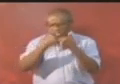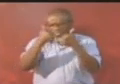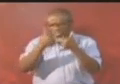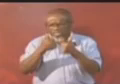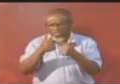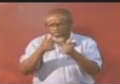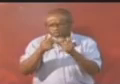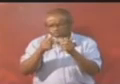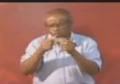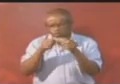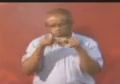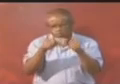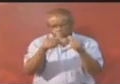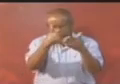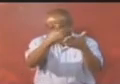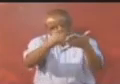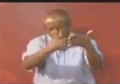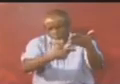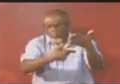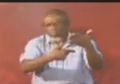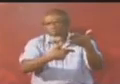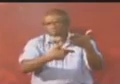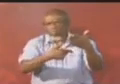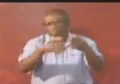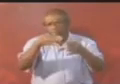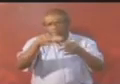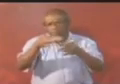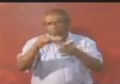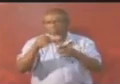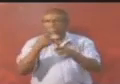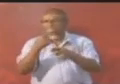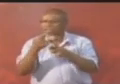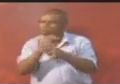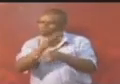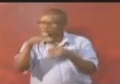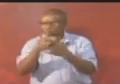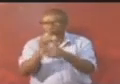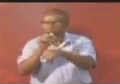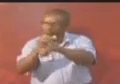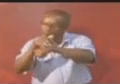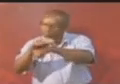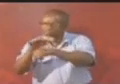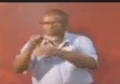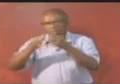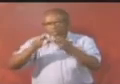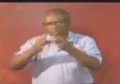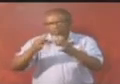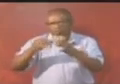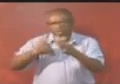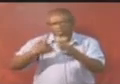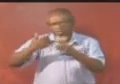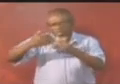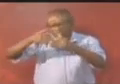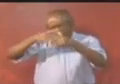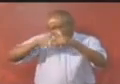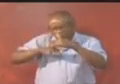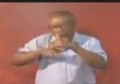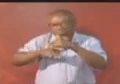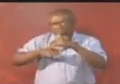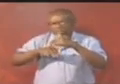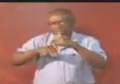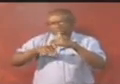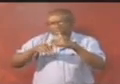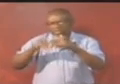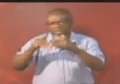every individual, especially if you know that you have an underlying medical condition, to speak with their treating physicians